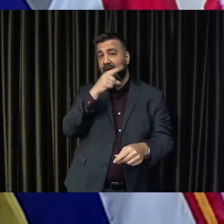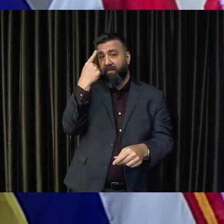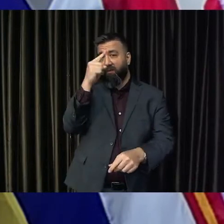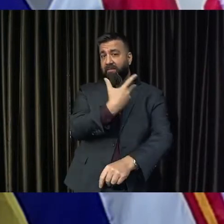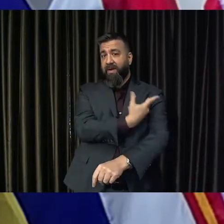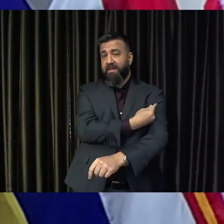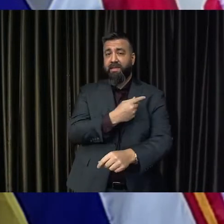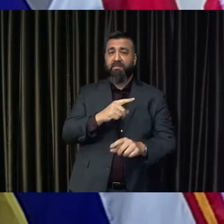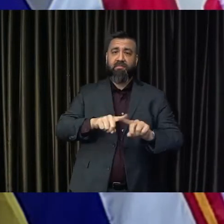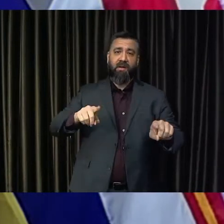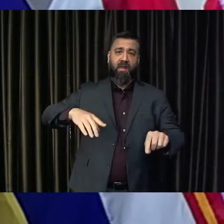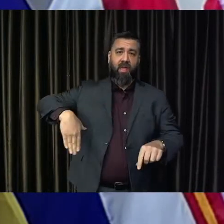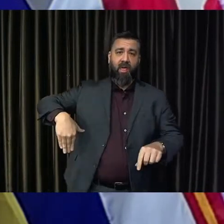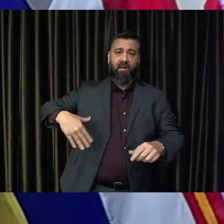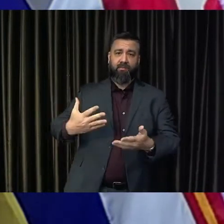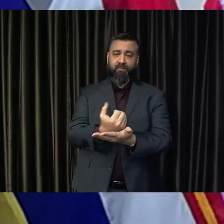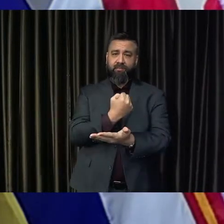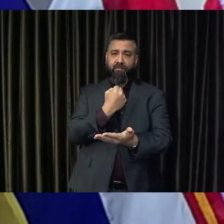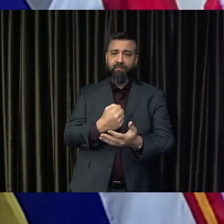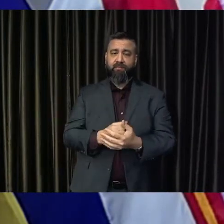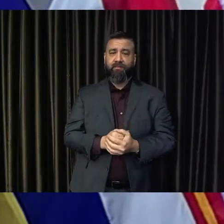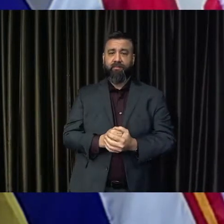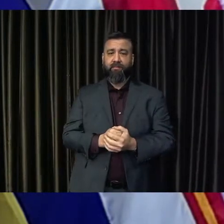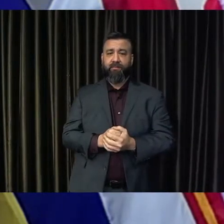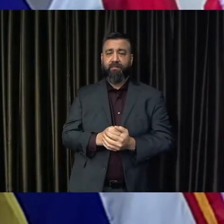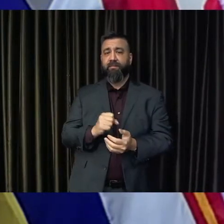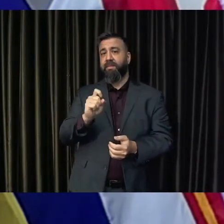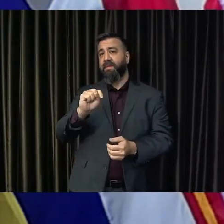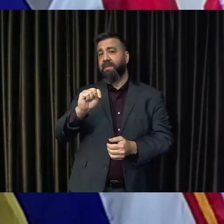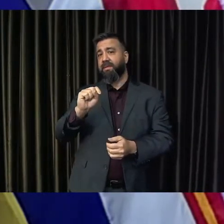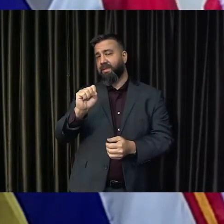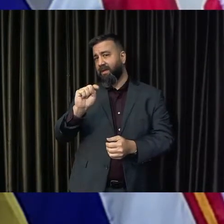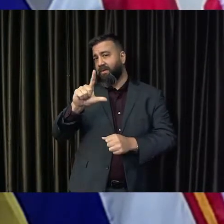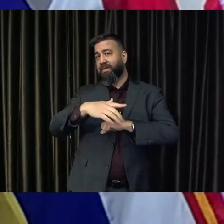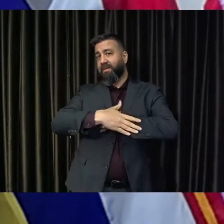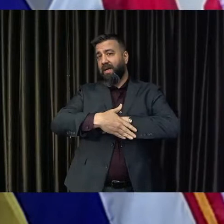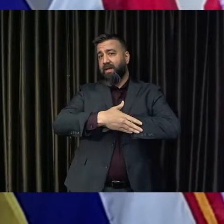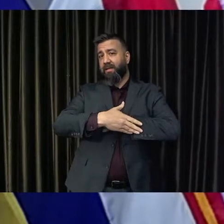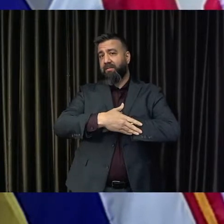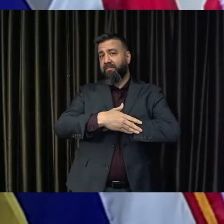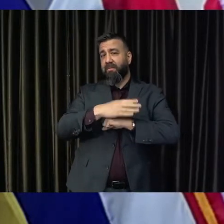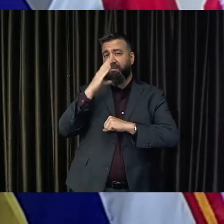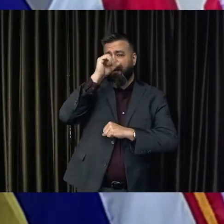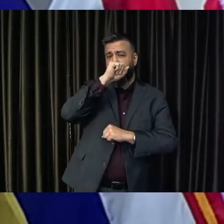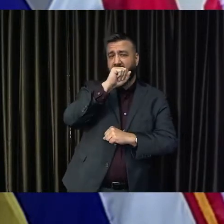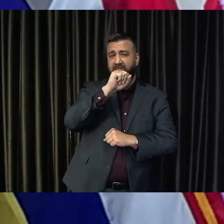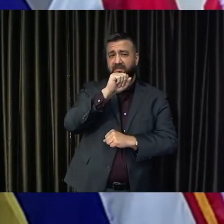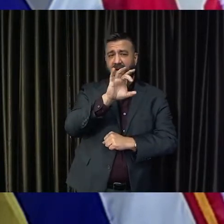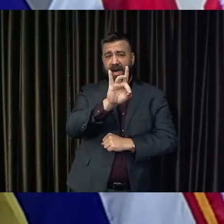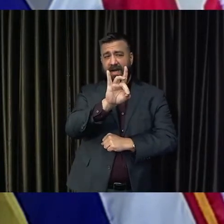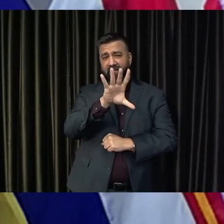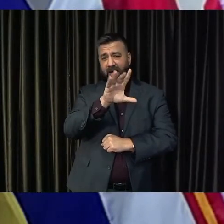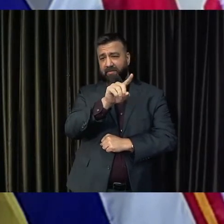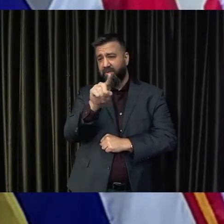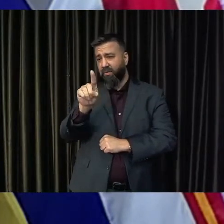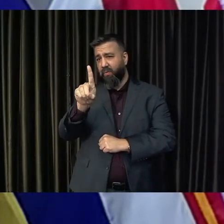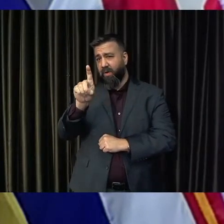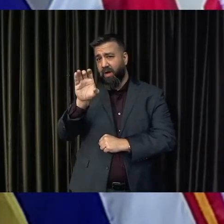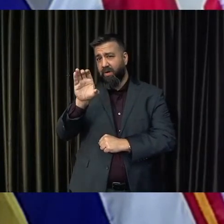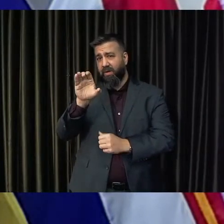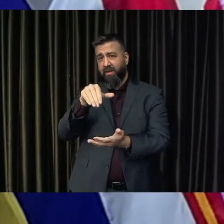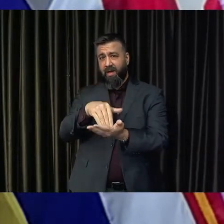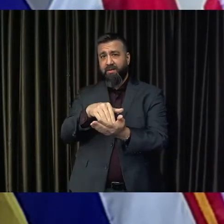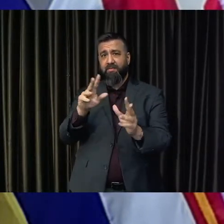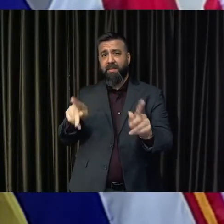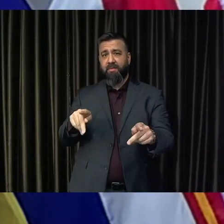have not yet received it. St. Louis County estimates approximately 85 to 100,000 people in the Tier